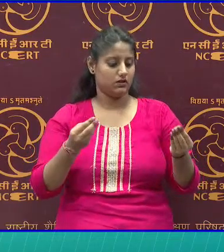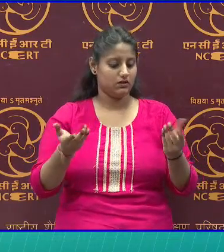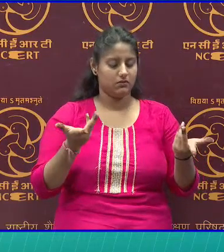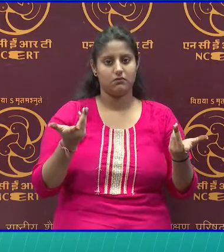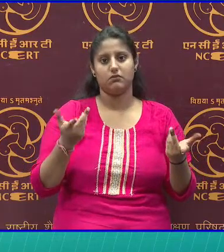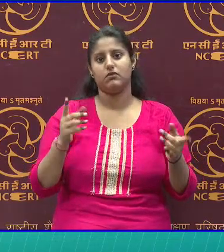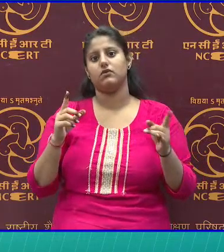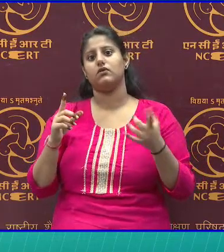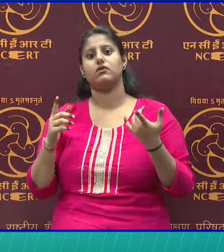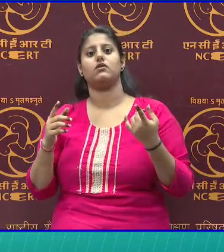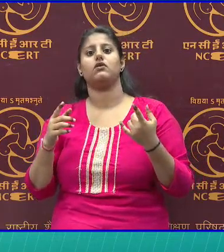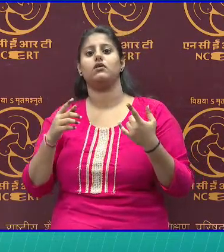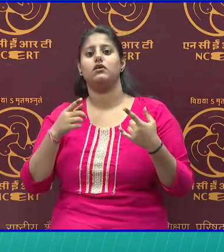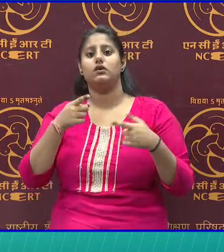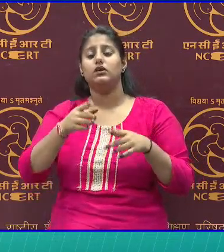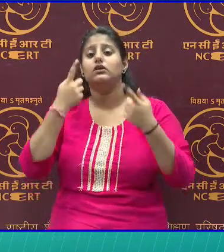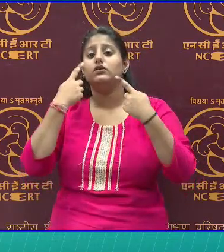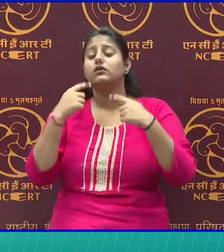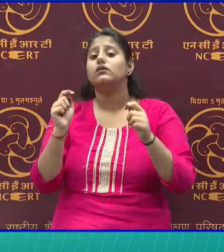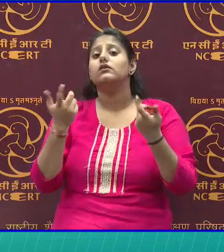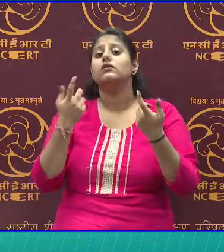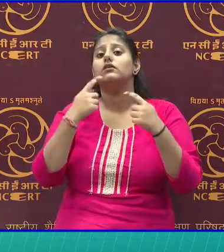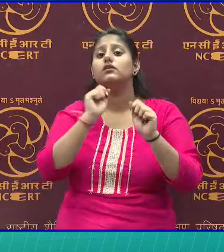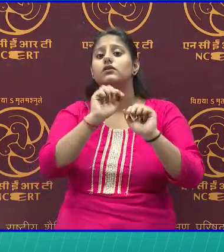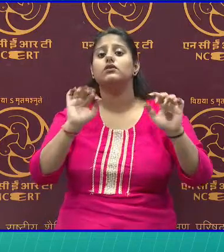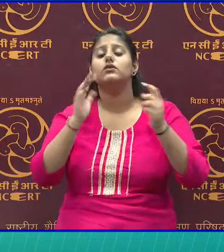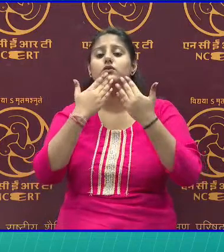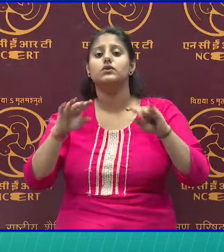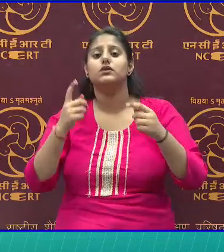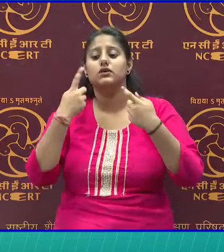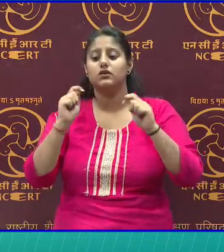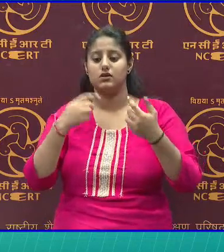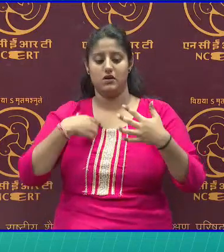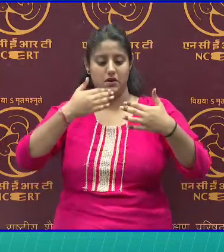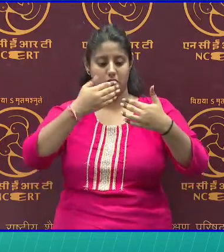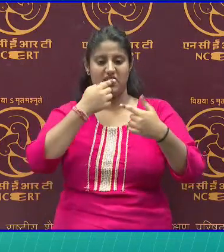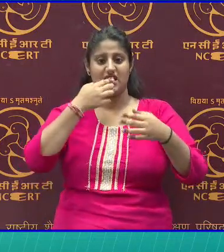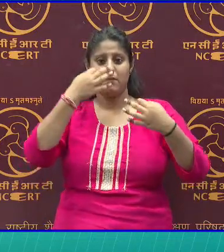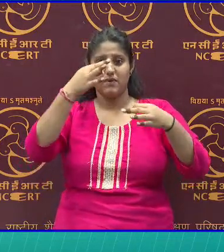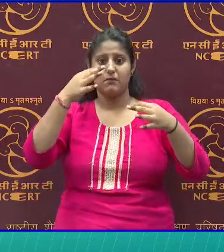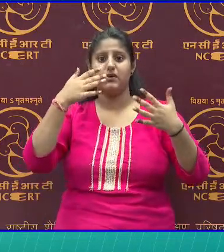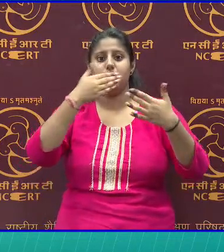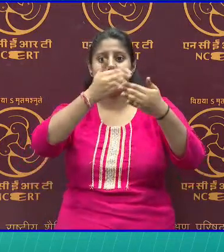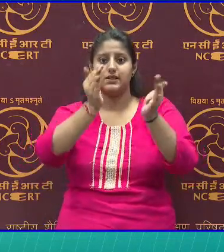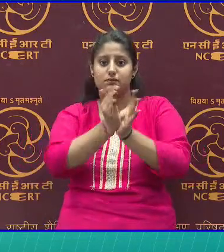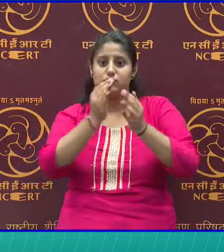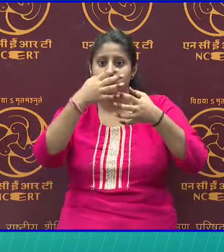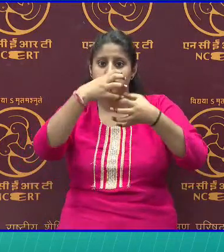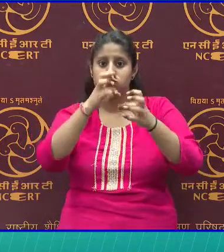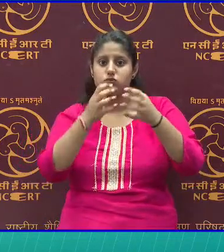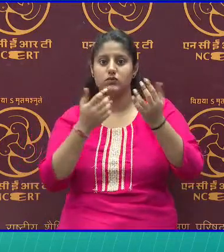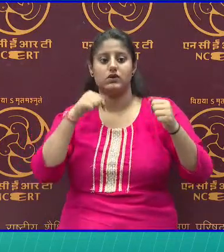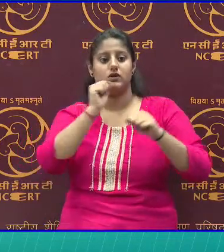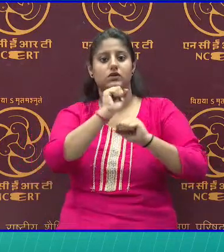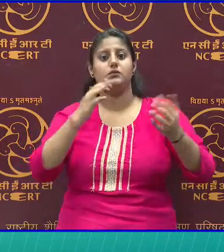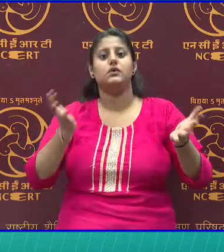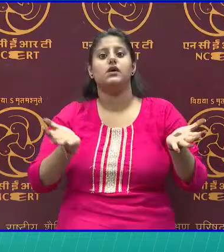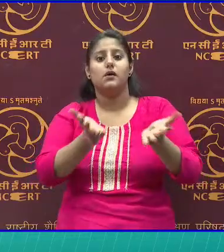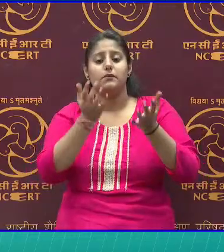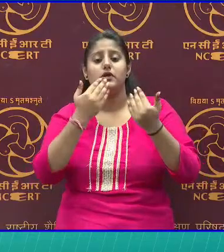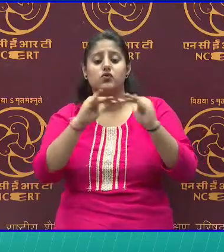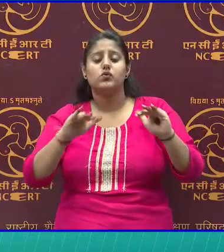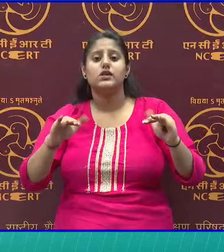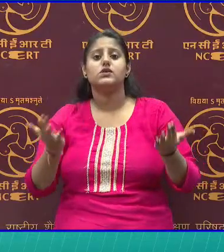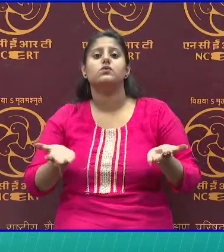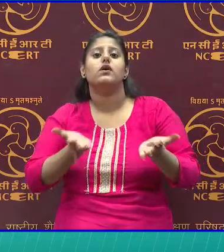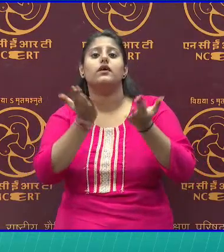Delhi. Right. So they have tried that with the papers they can do. You can encourage your students